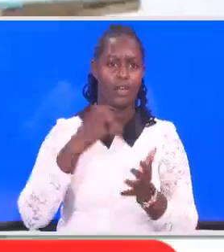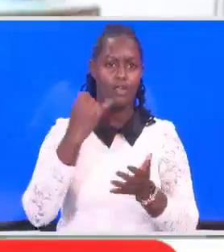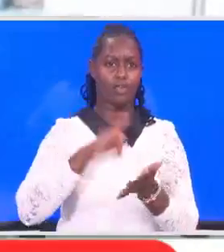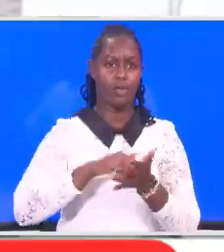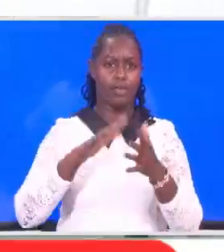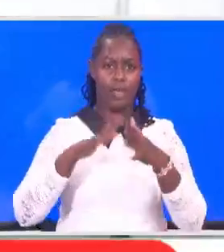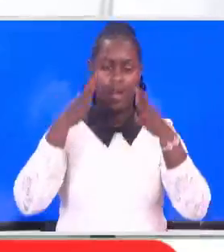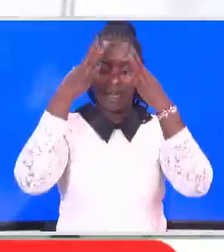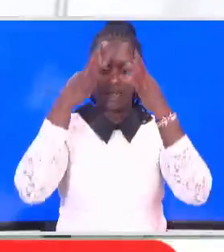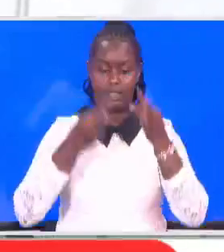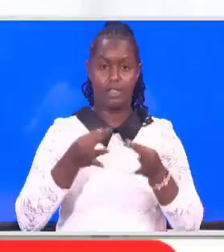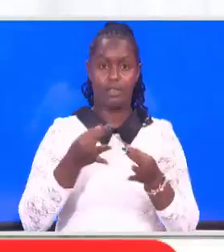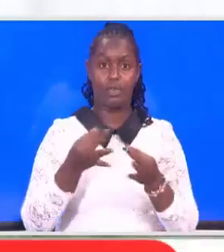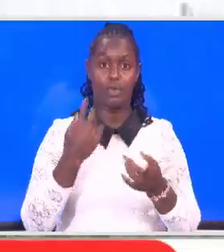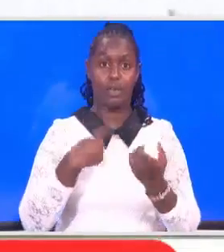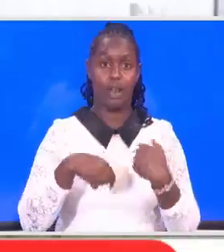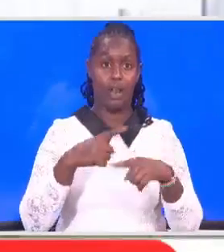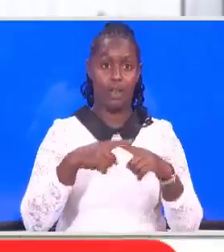with Justice